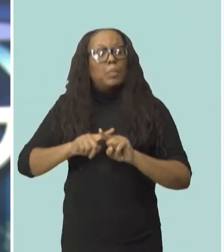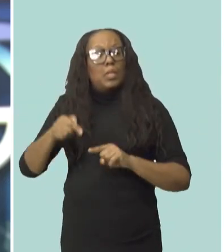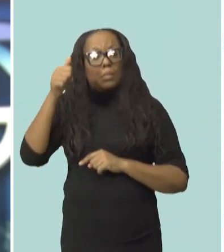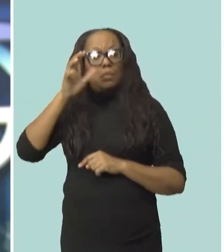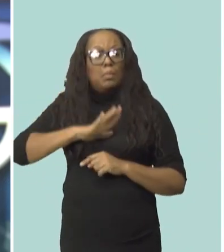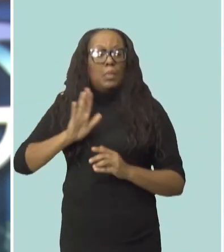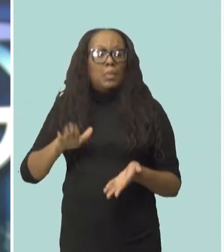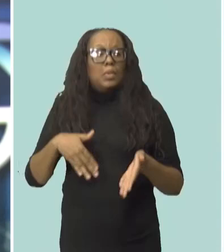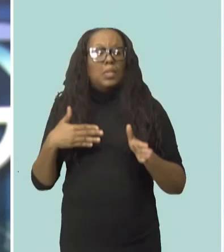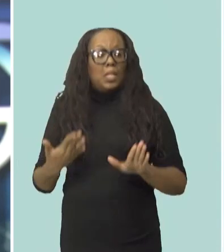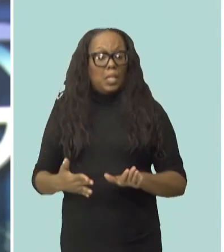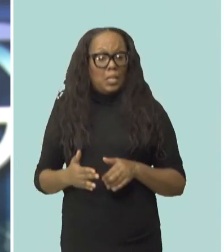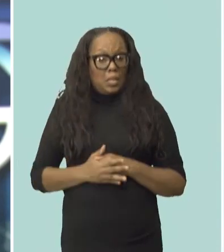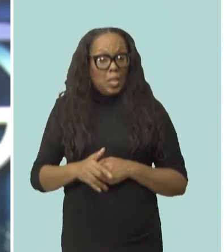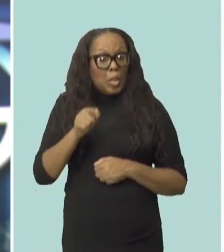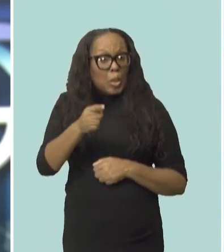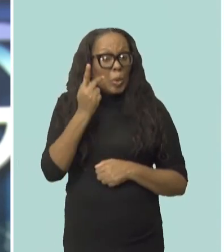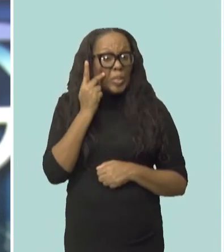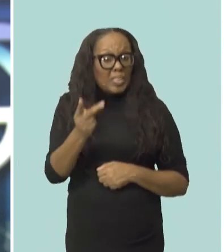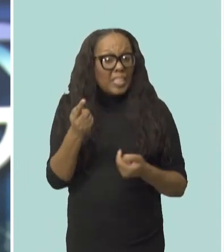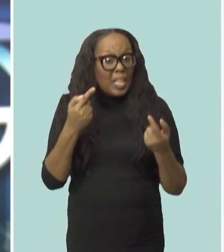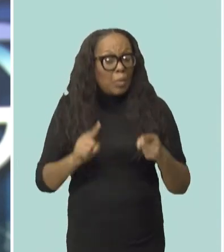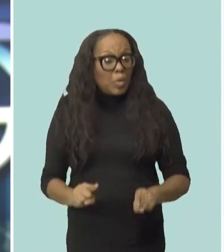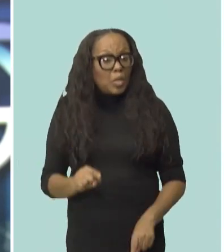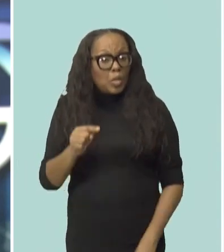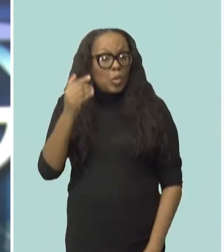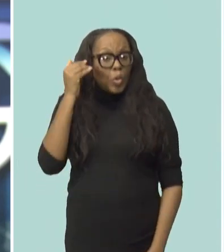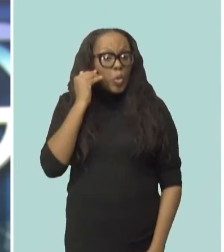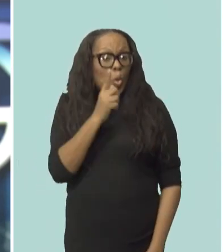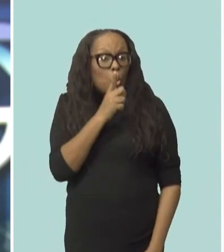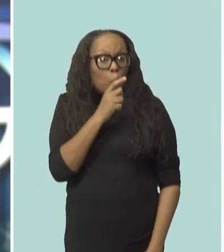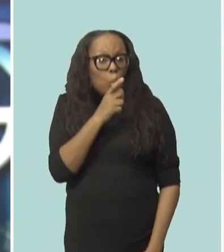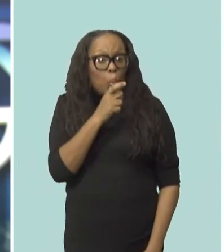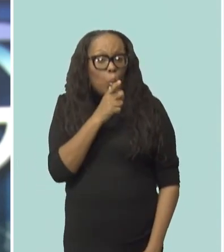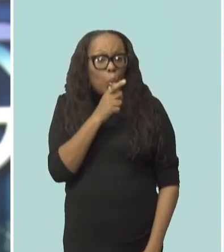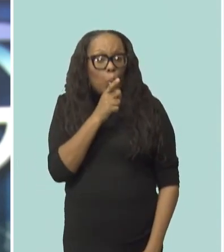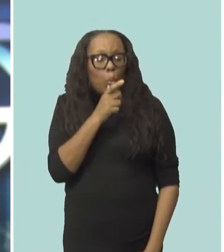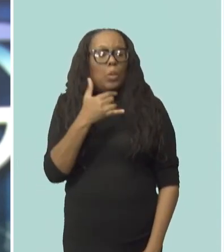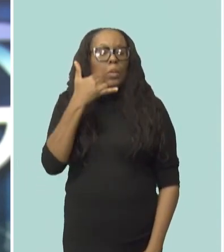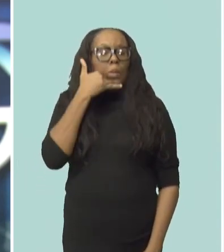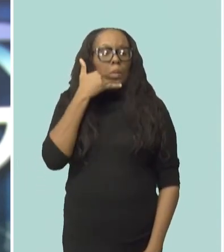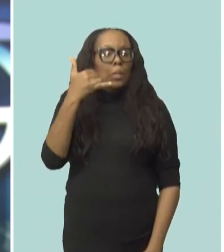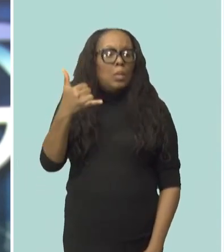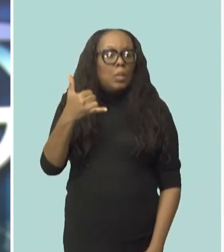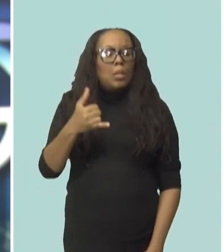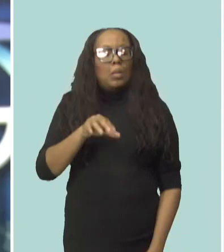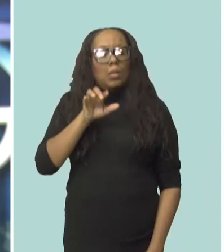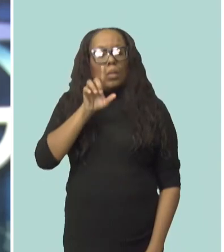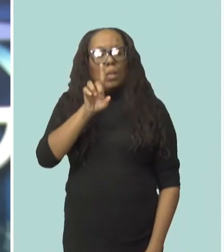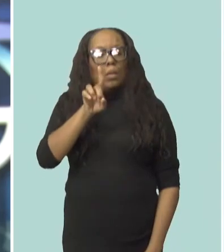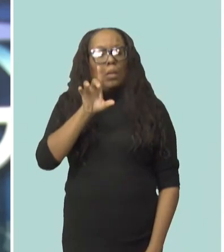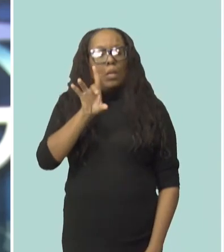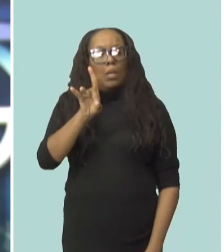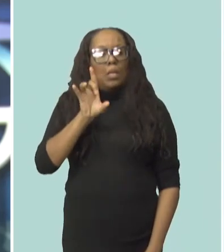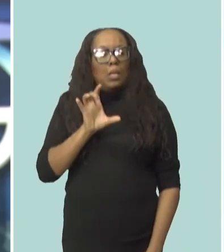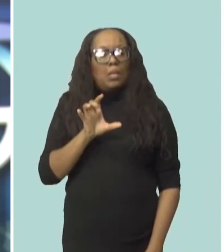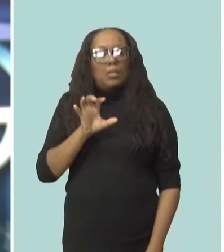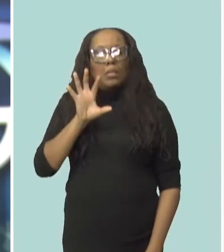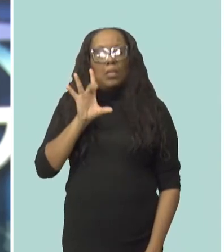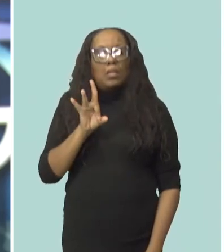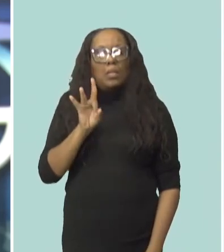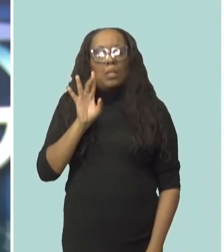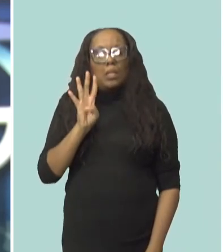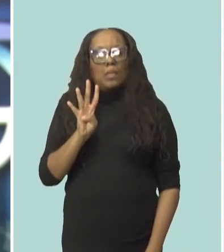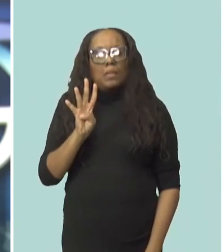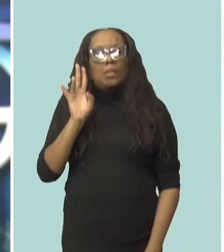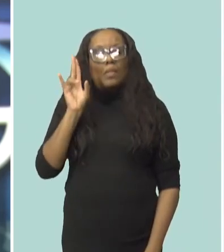to his injuries. Police are appealing to anyone who may have witnessed the incident or has any information that can assist them to